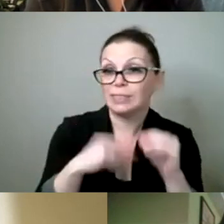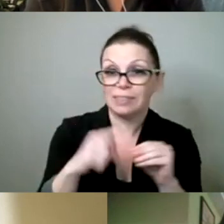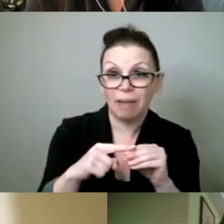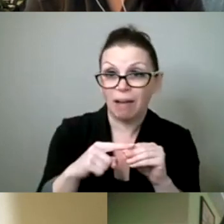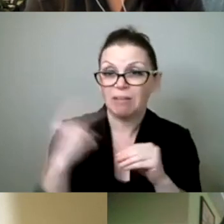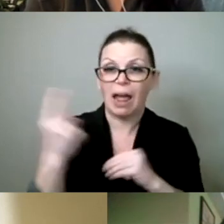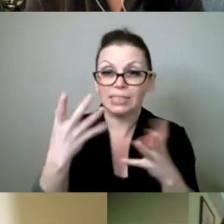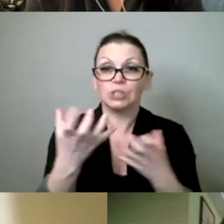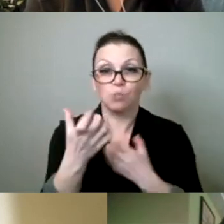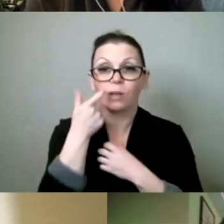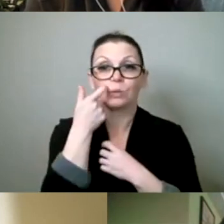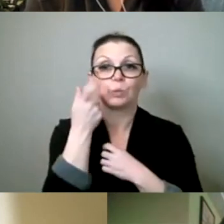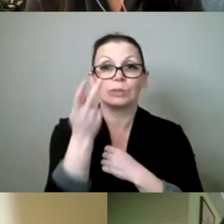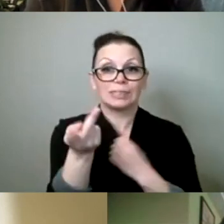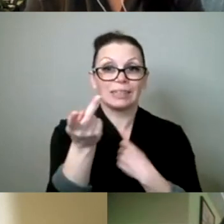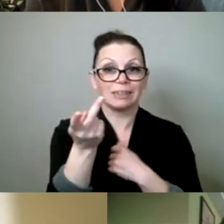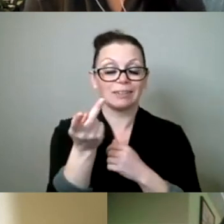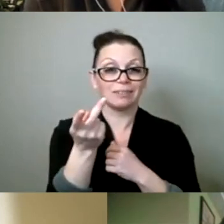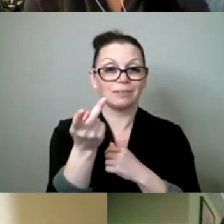want to see,